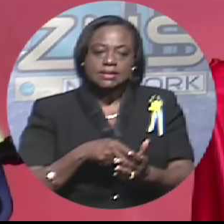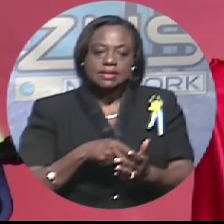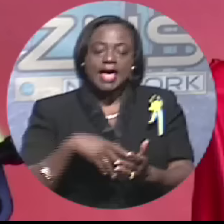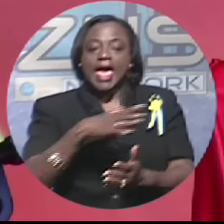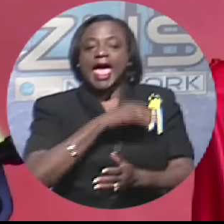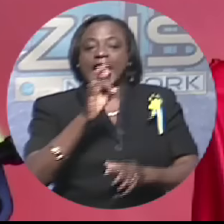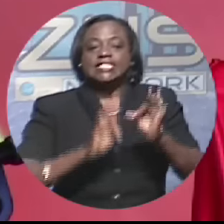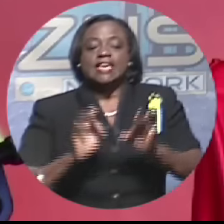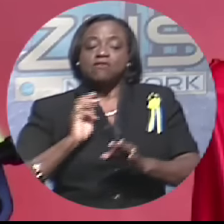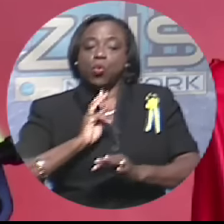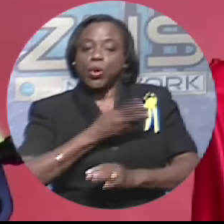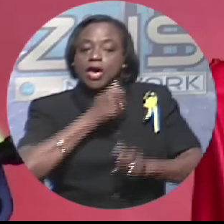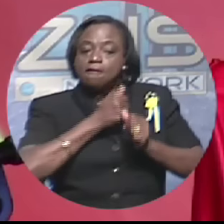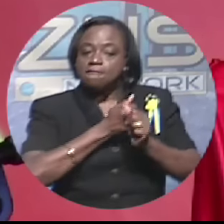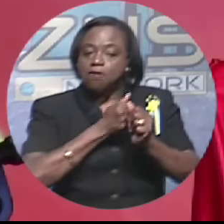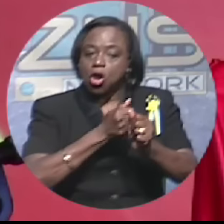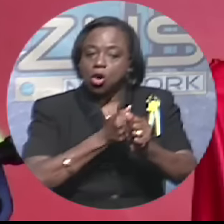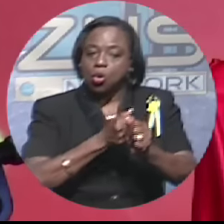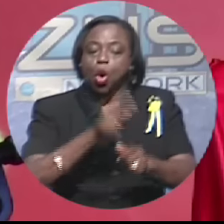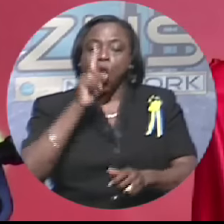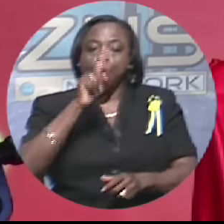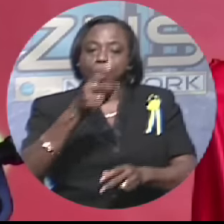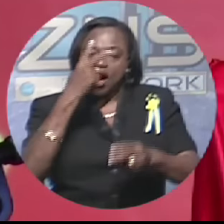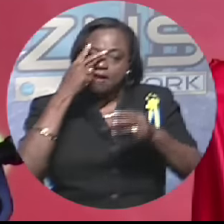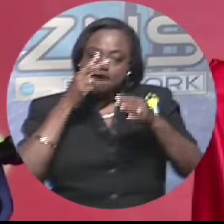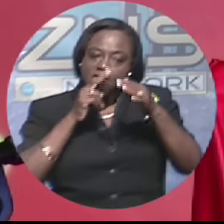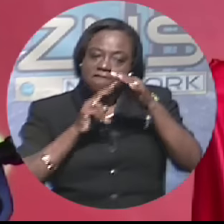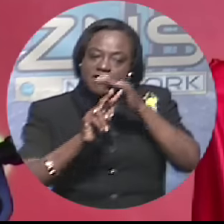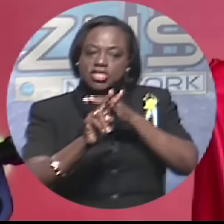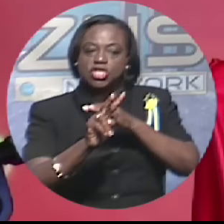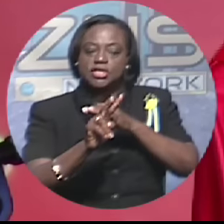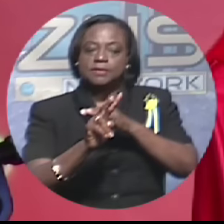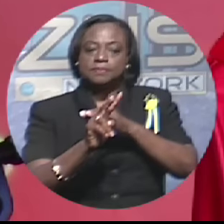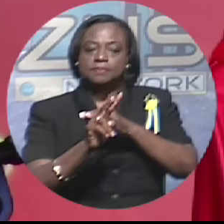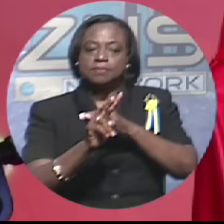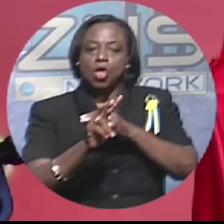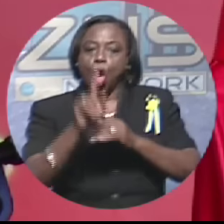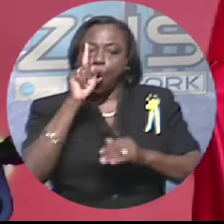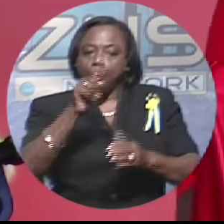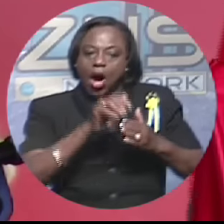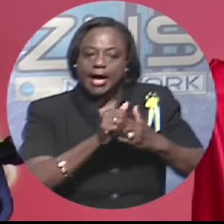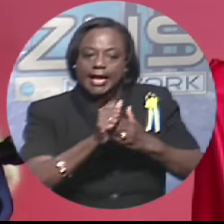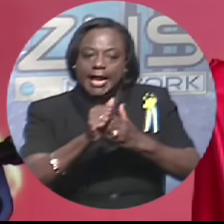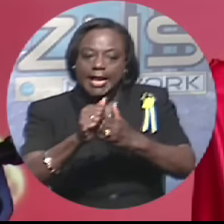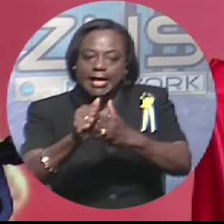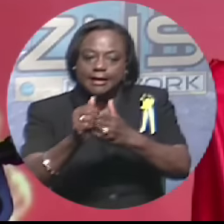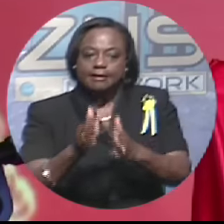and if we follow one vision, one leader,